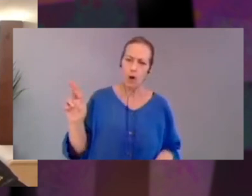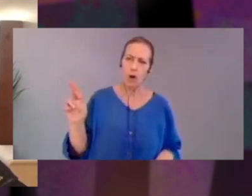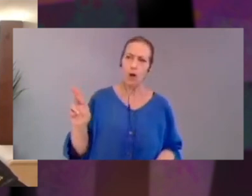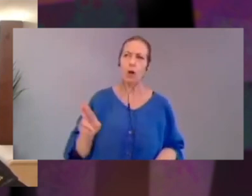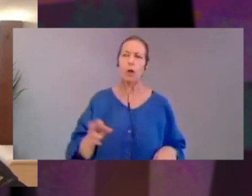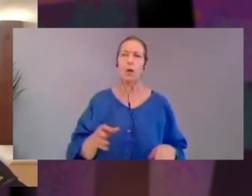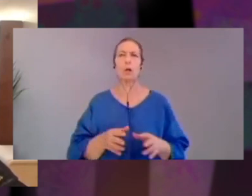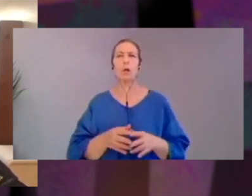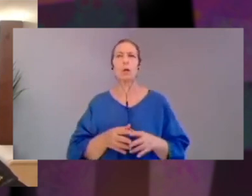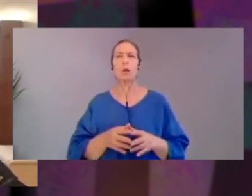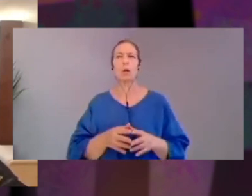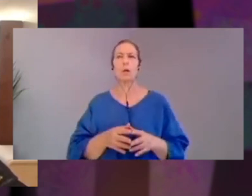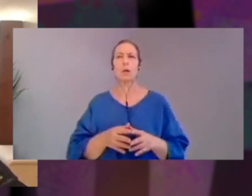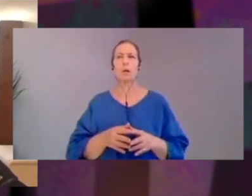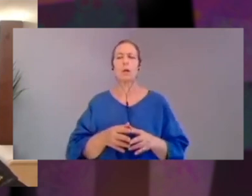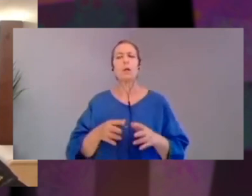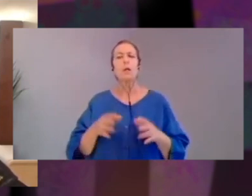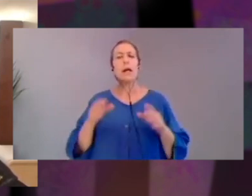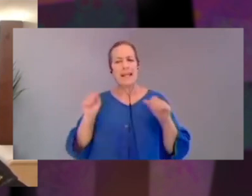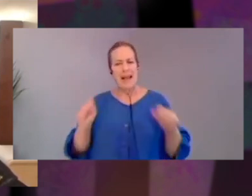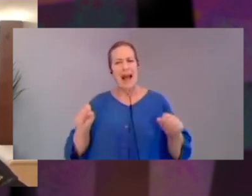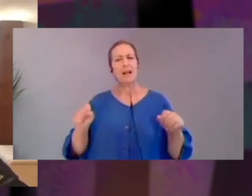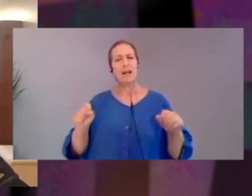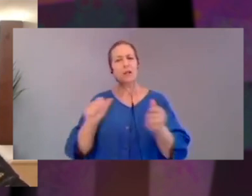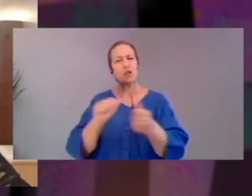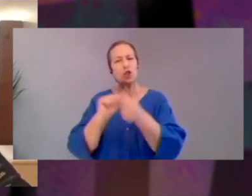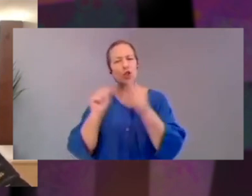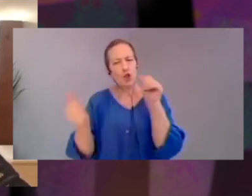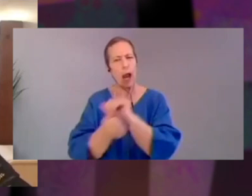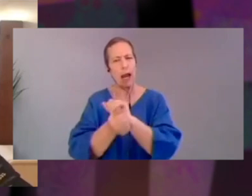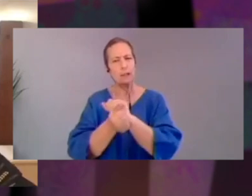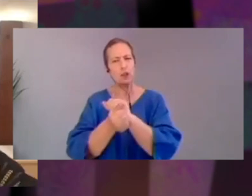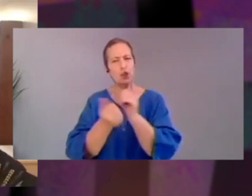and it's transformative, you know, and